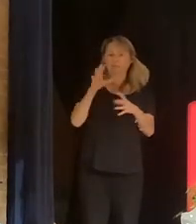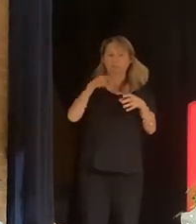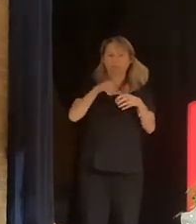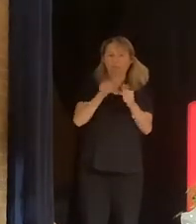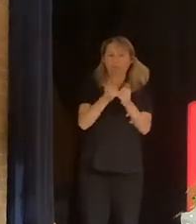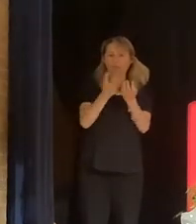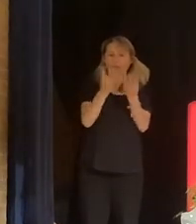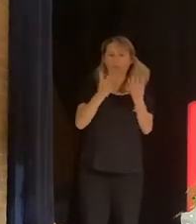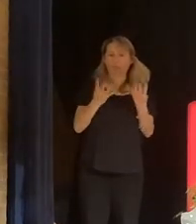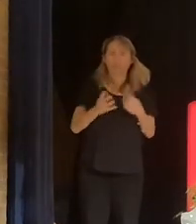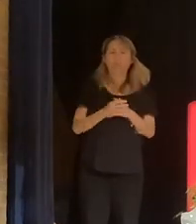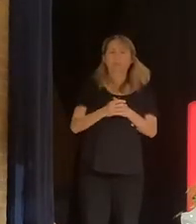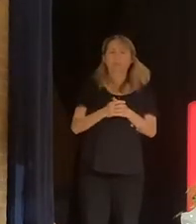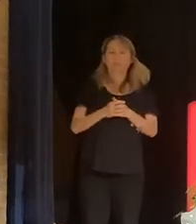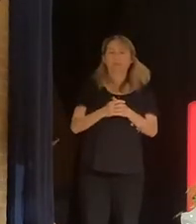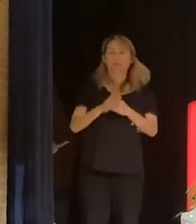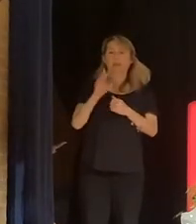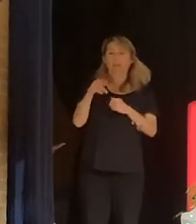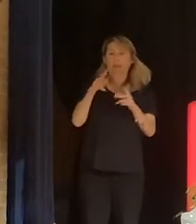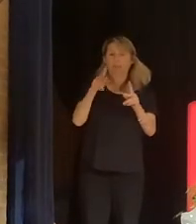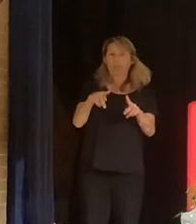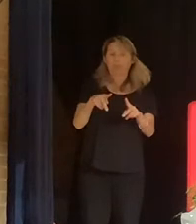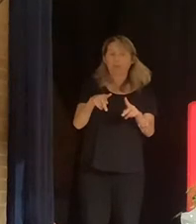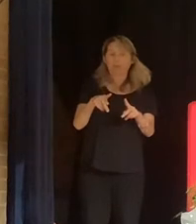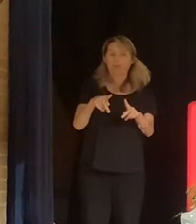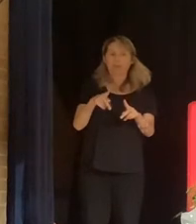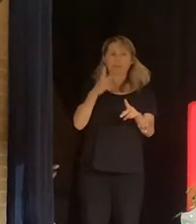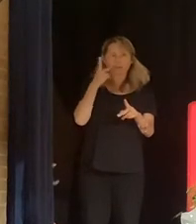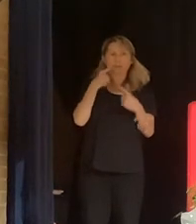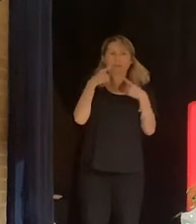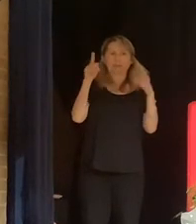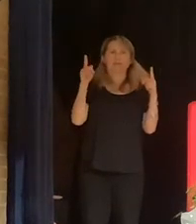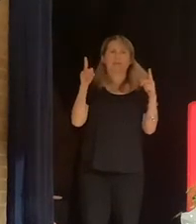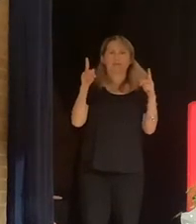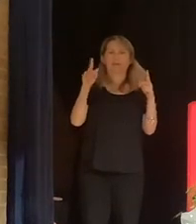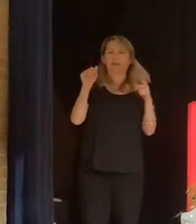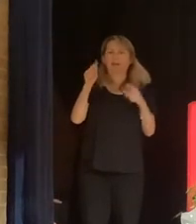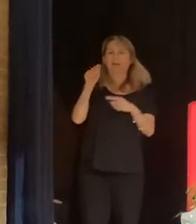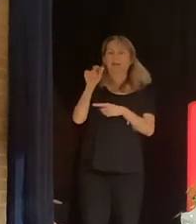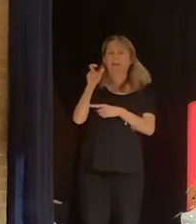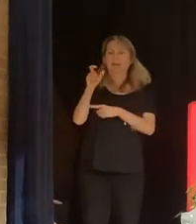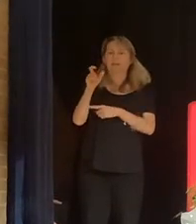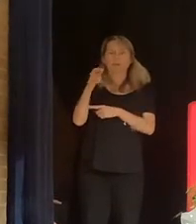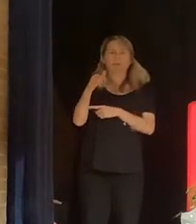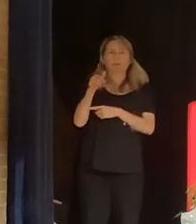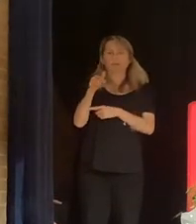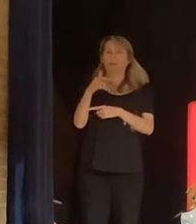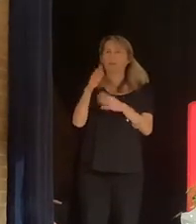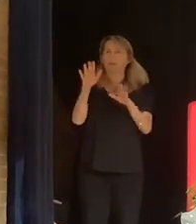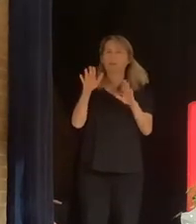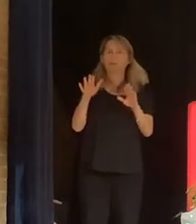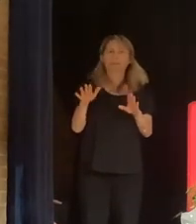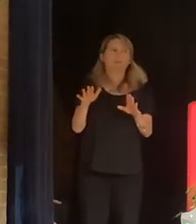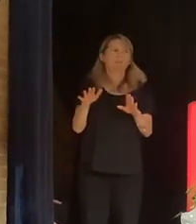the award has also shown significant growth throughout her years at Drury. Alex exemplifies all of these